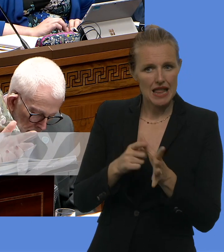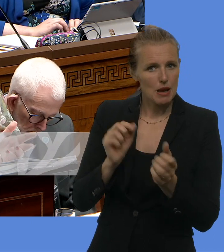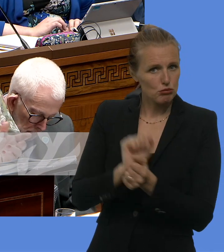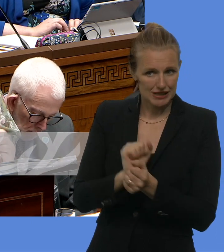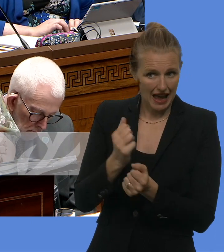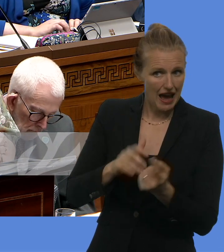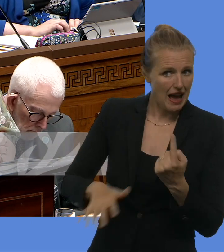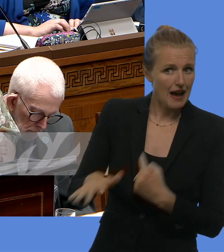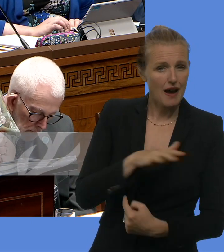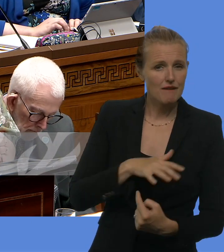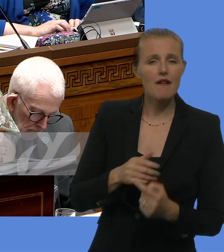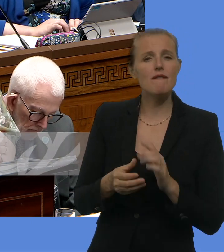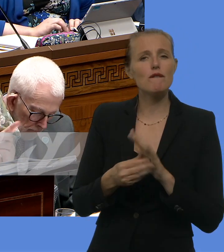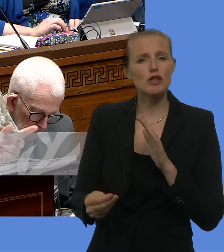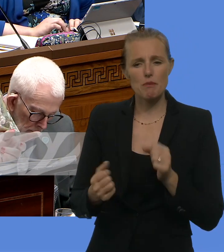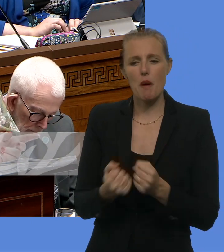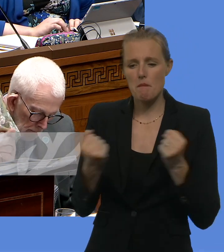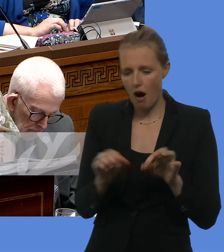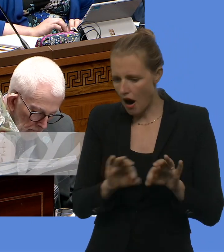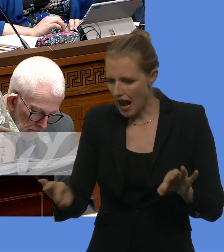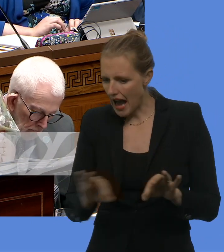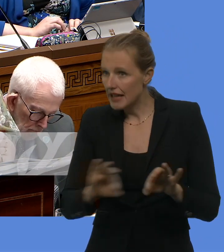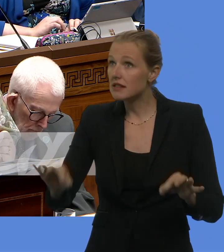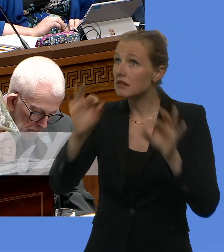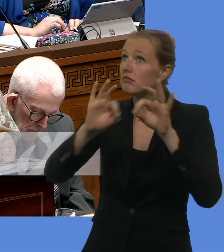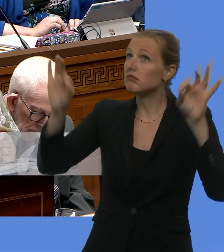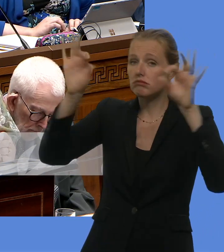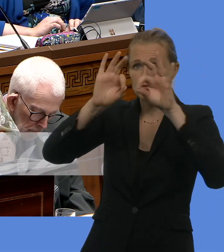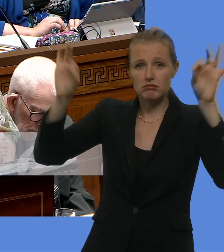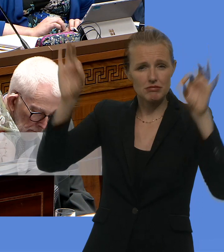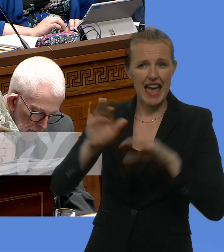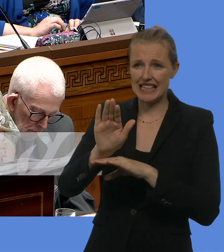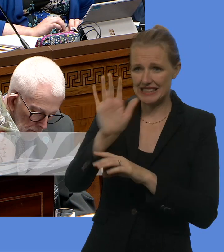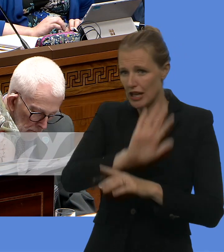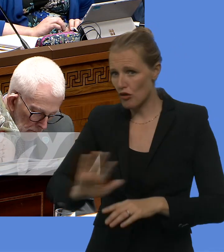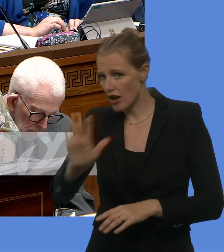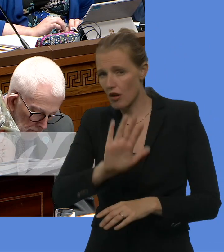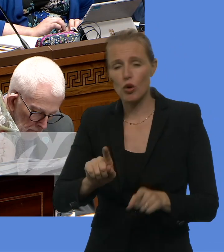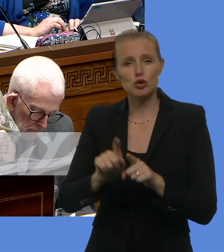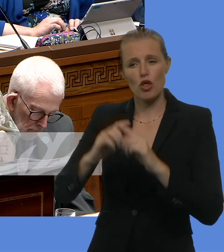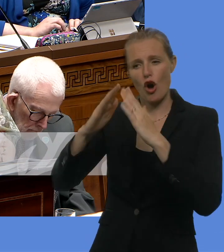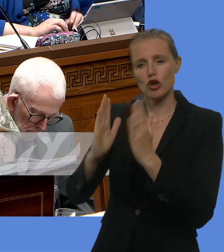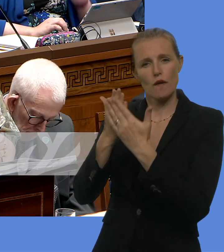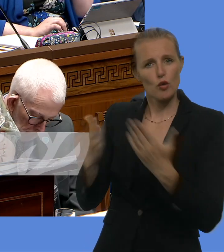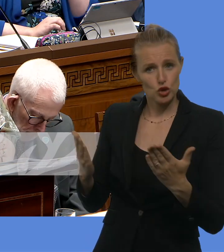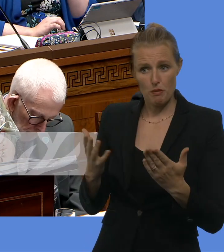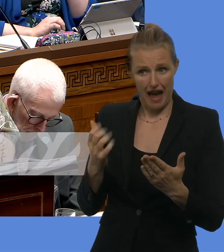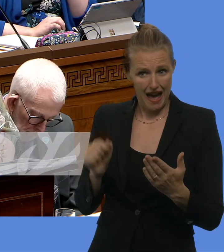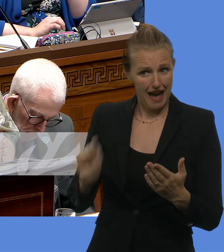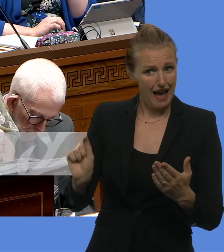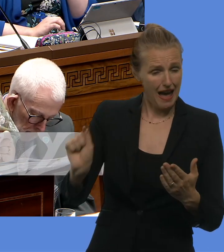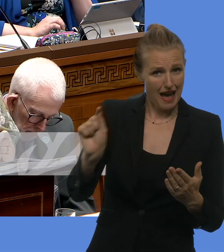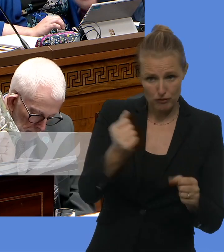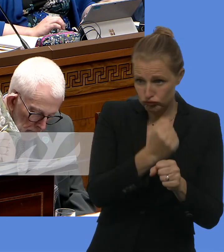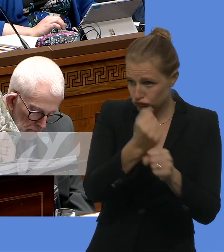been improvements, for example, to power lines, there have been improvements to the exterior, there have been improvements to the House of Worship and a number of other spaces within the prison